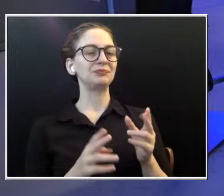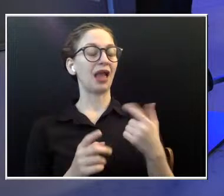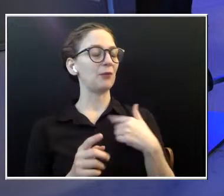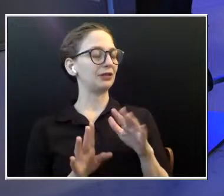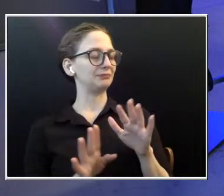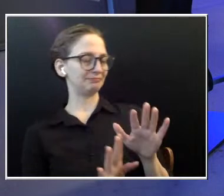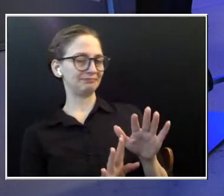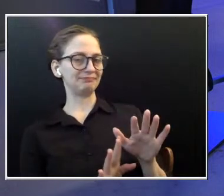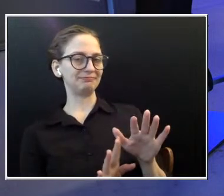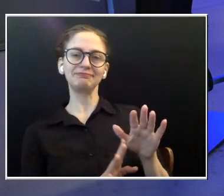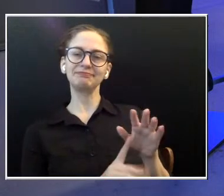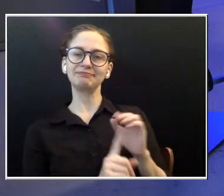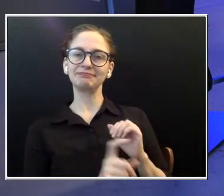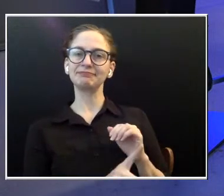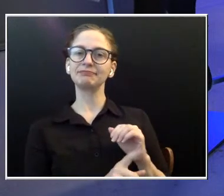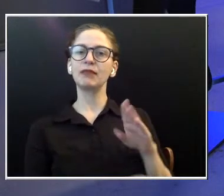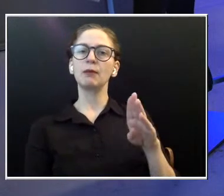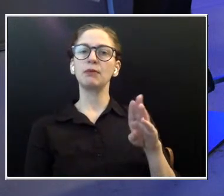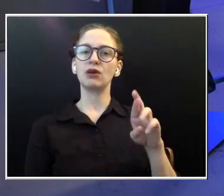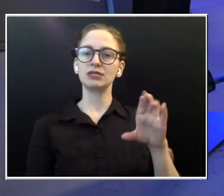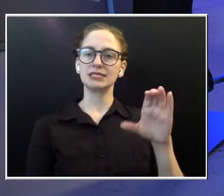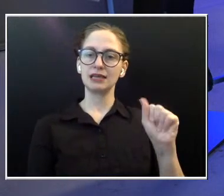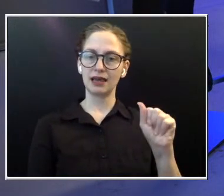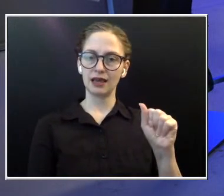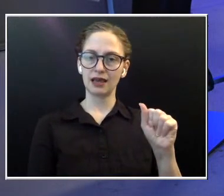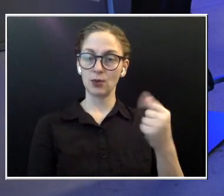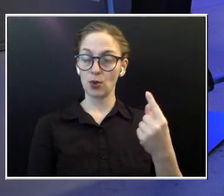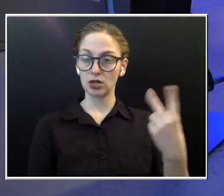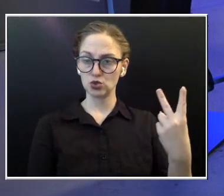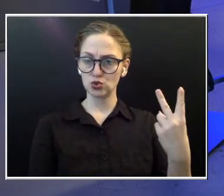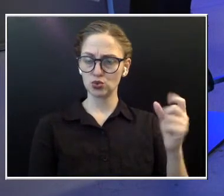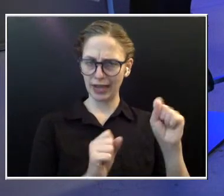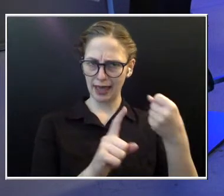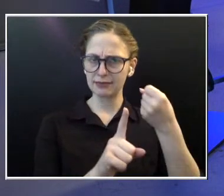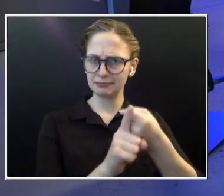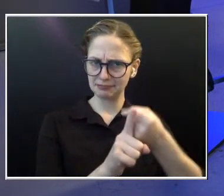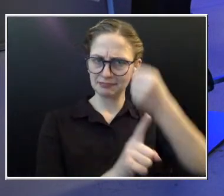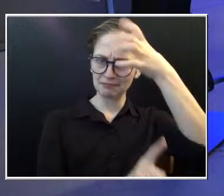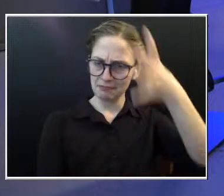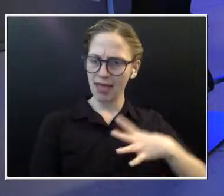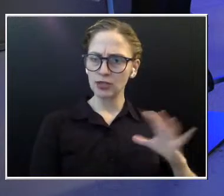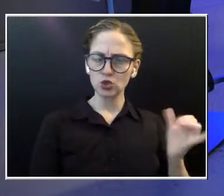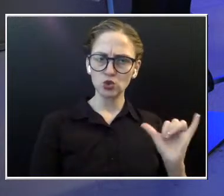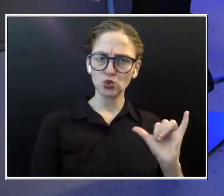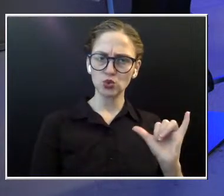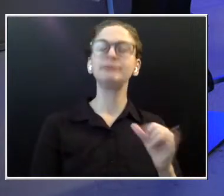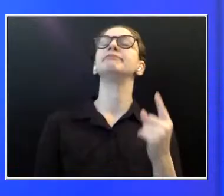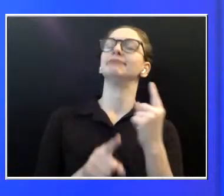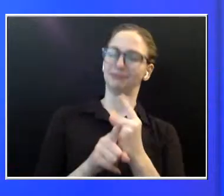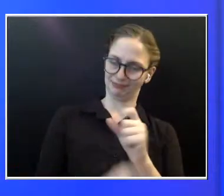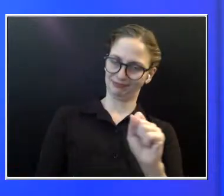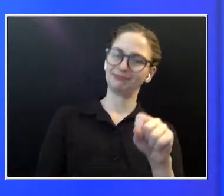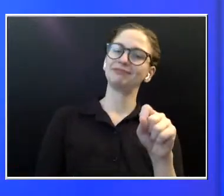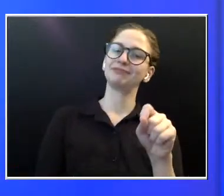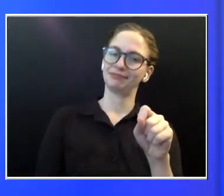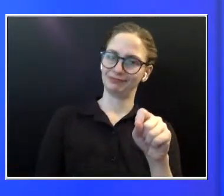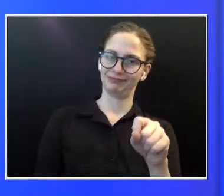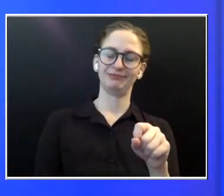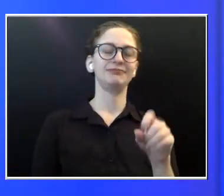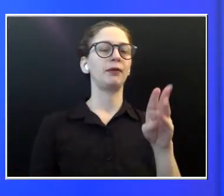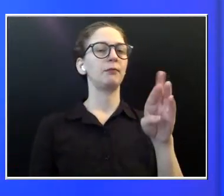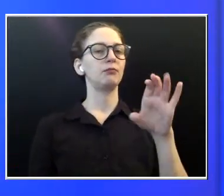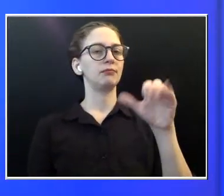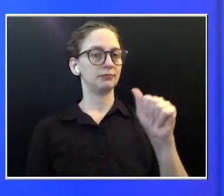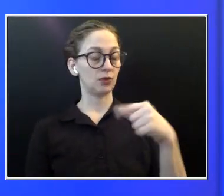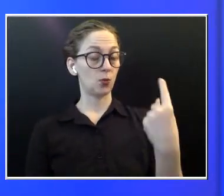BRCA 1 and 2 have implications for men as well. That's correct. So talk to us a little bit about some of the risks for men. BRCA1 has a high risk